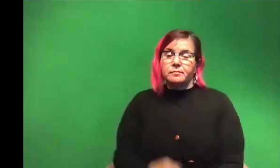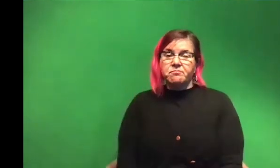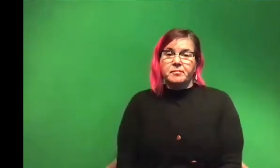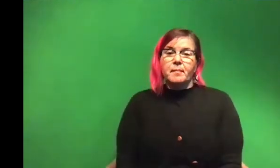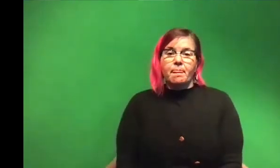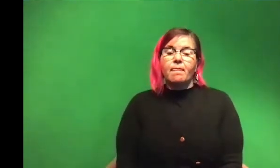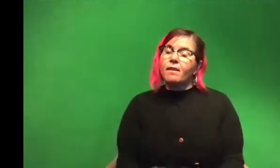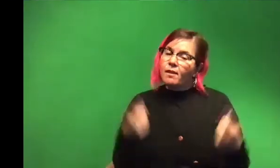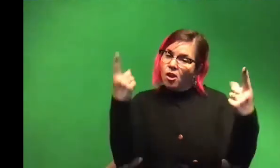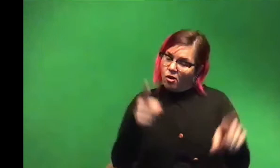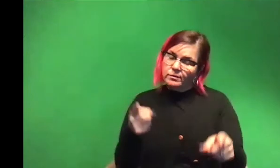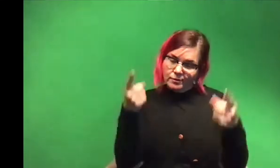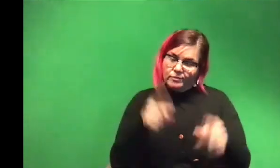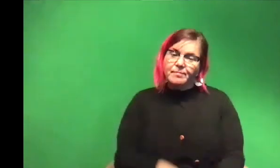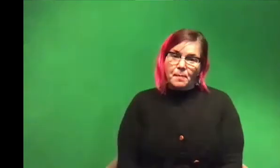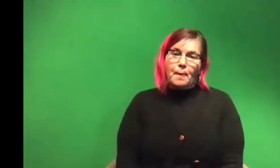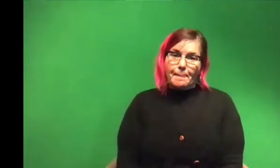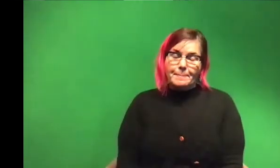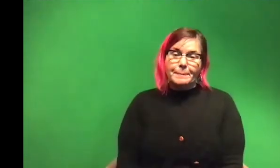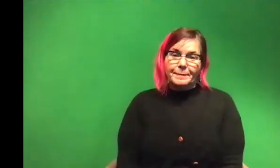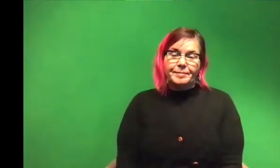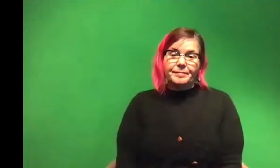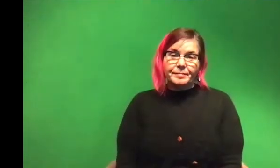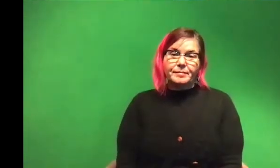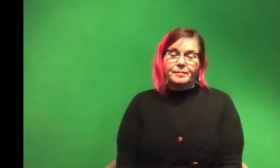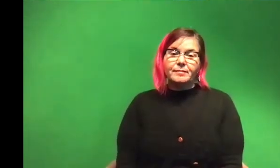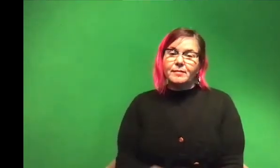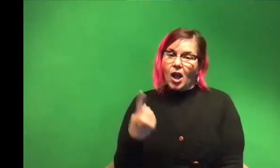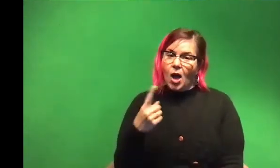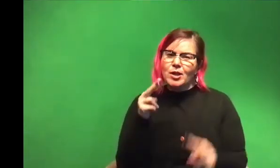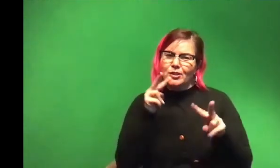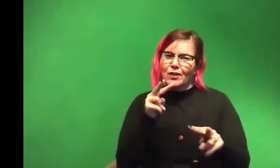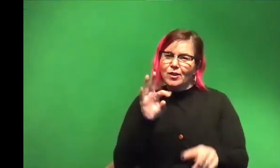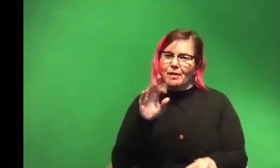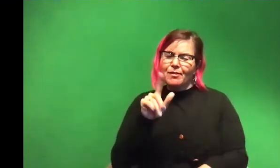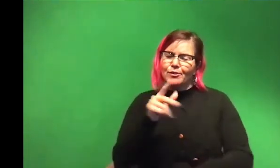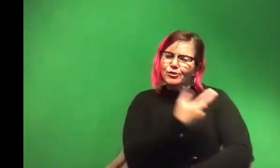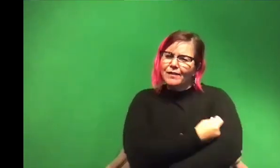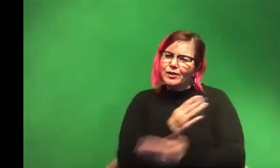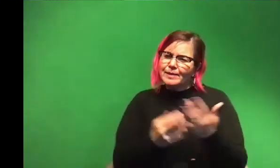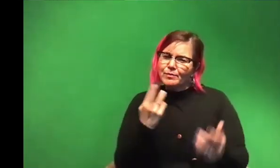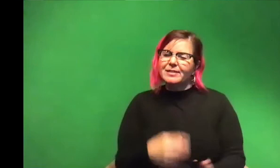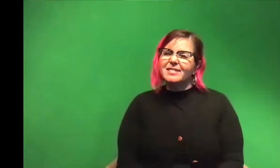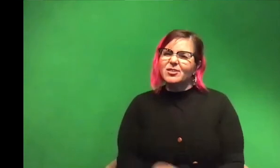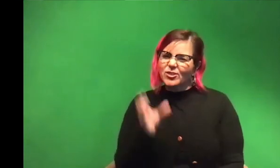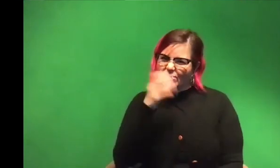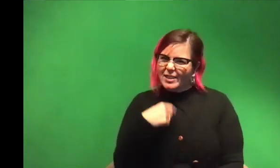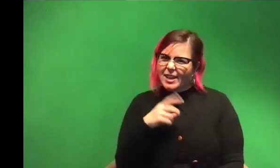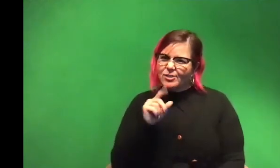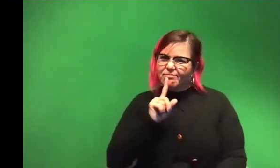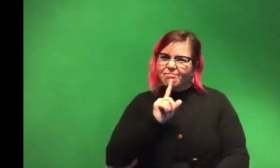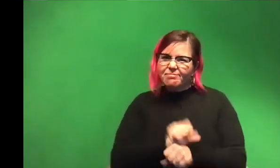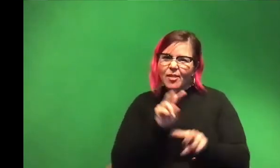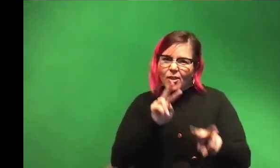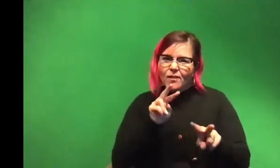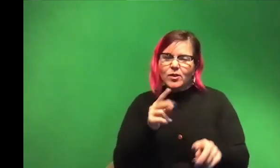board. Fully vaccinated. Always look forward to my flu shot. It is actually kind of weird. I do look forward to my flu shot because I feel like I'm